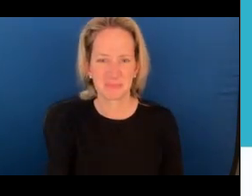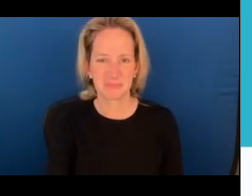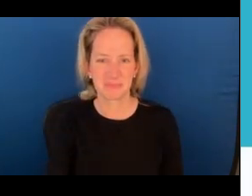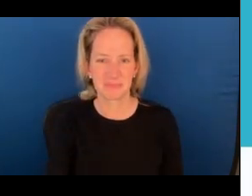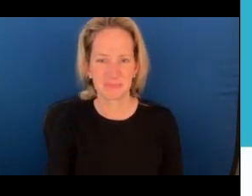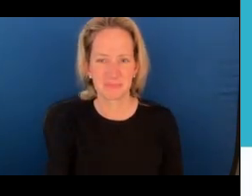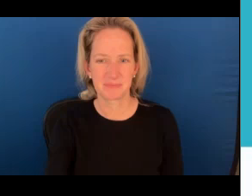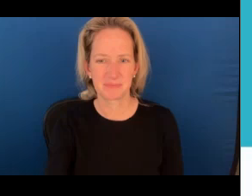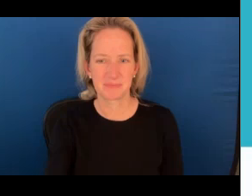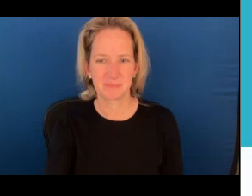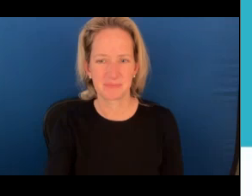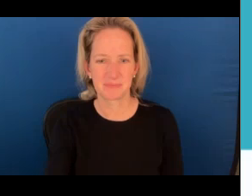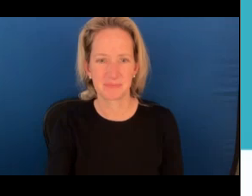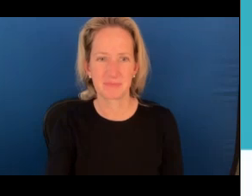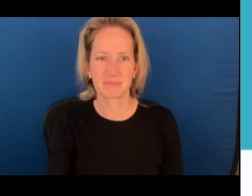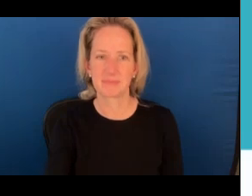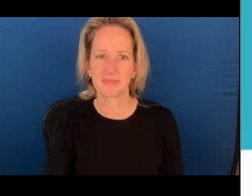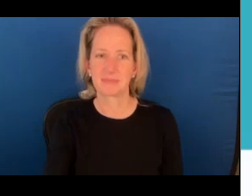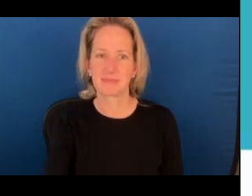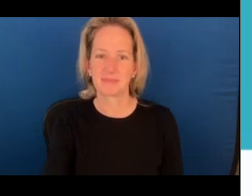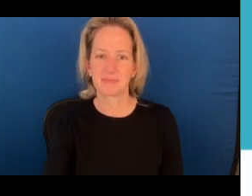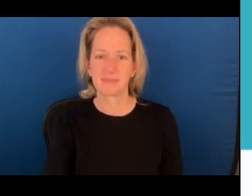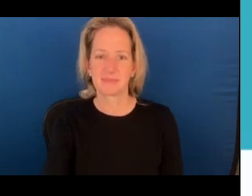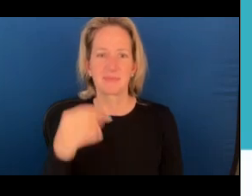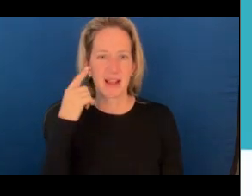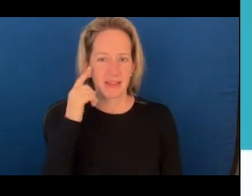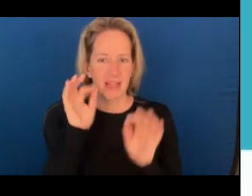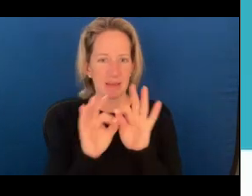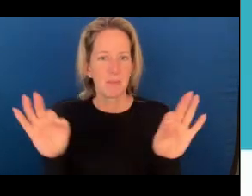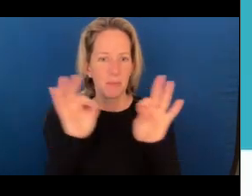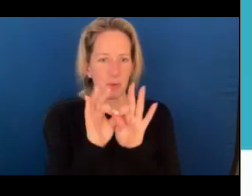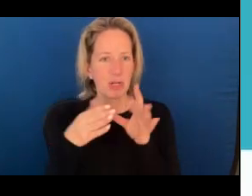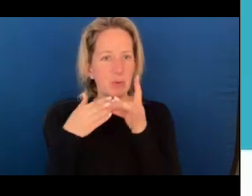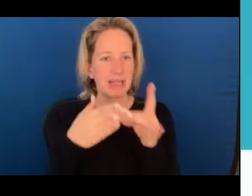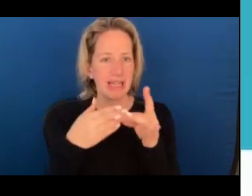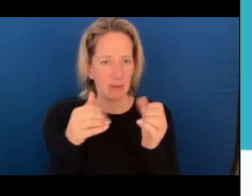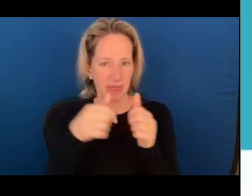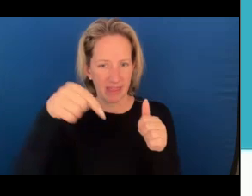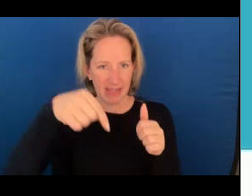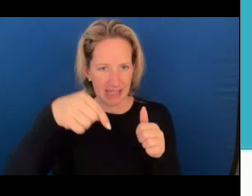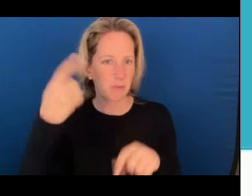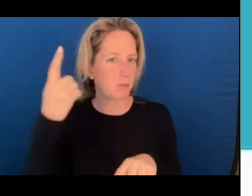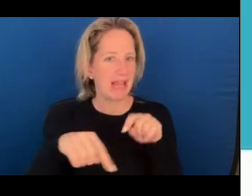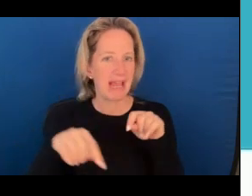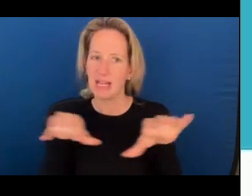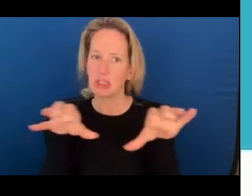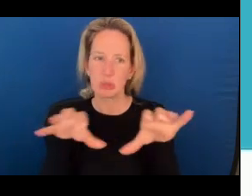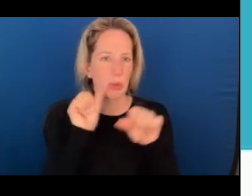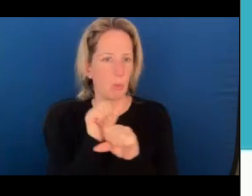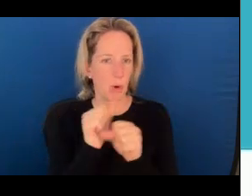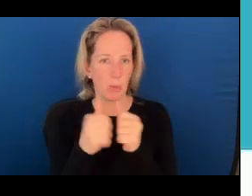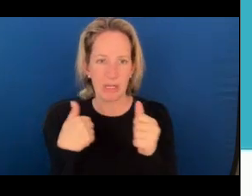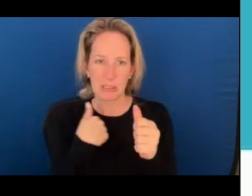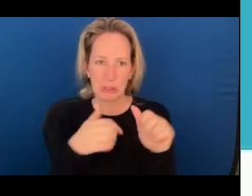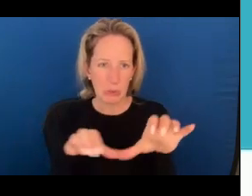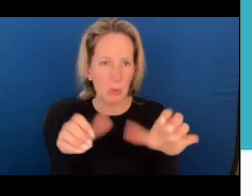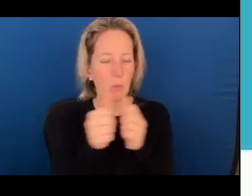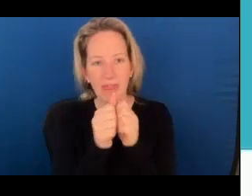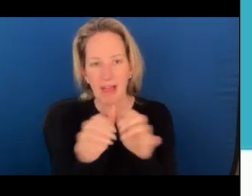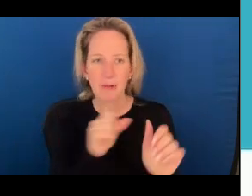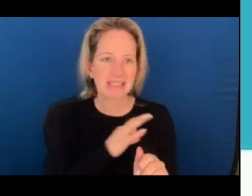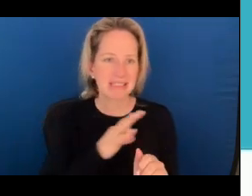And I think it's important to lead with this because we can't do the work that we do without staff, without supporters, without